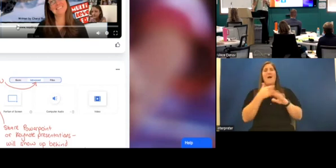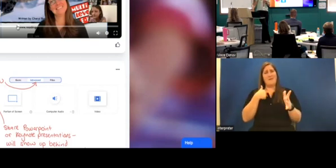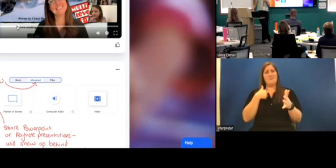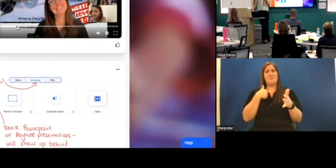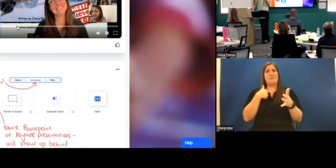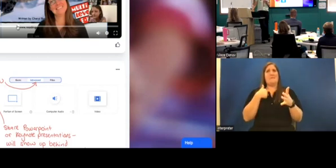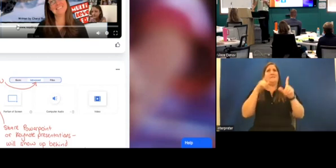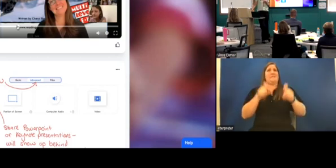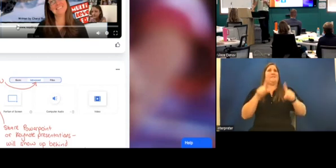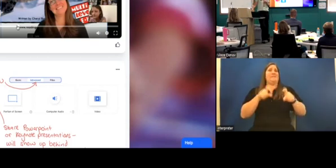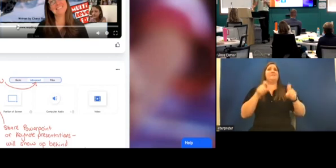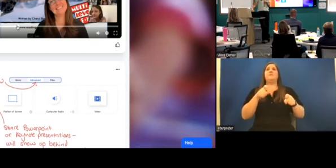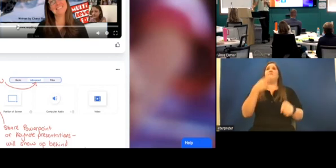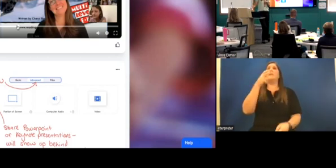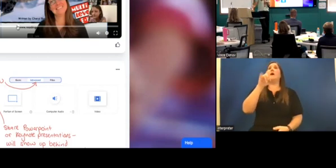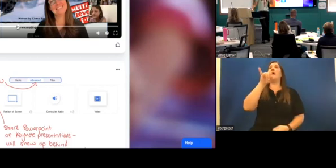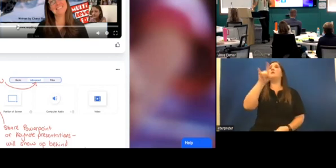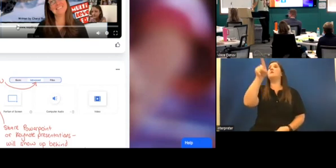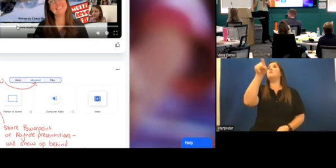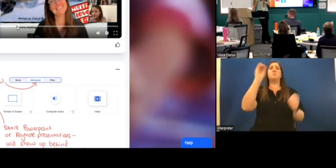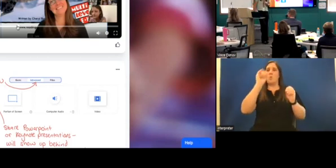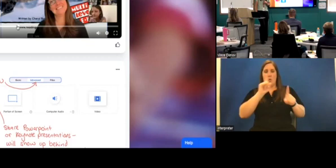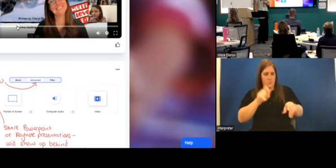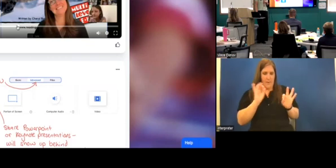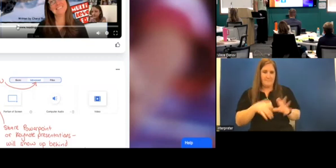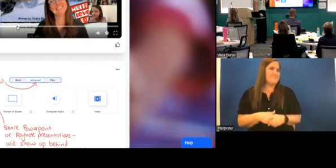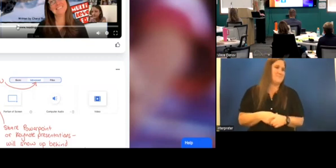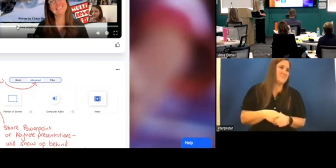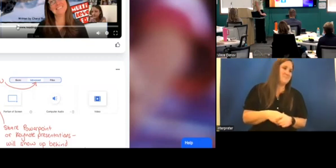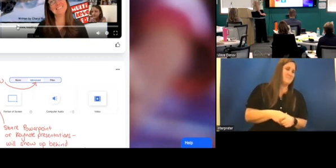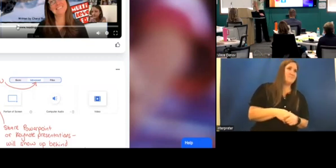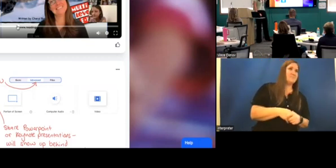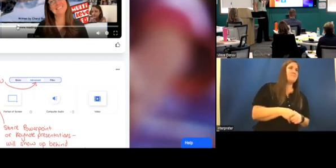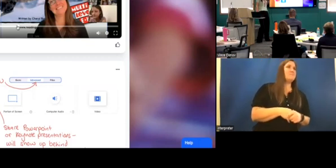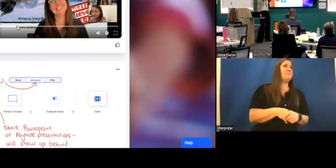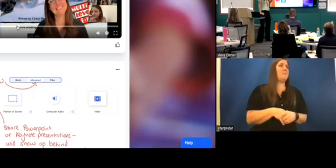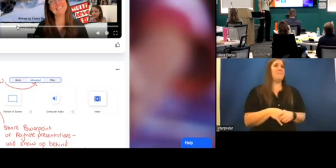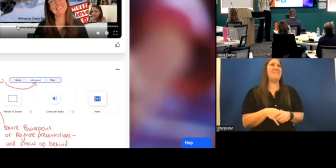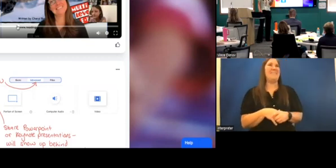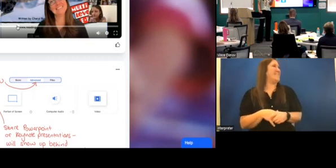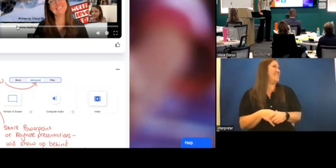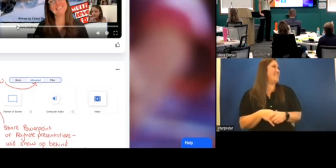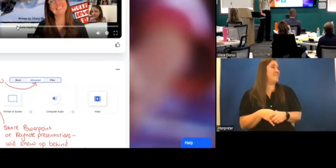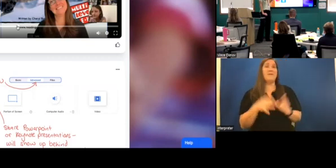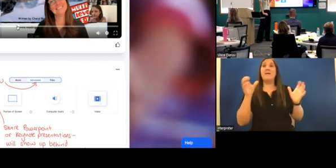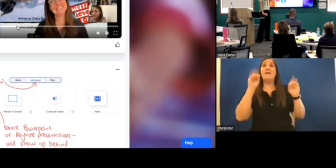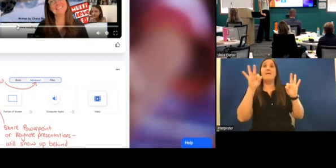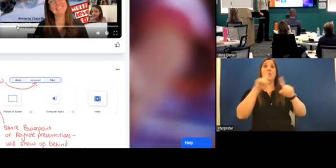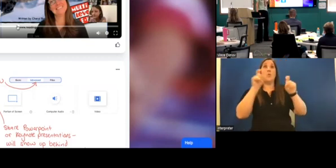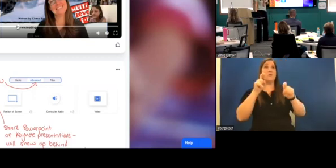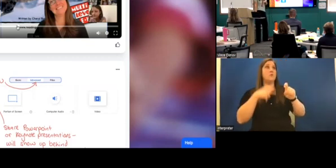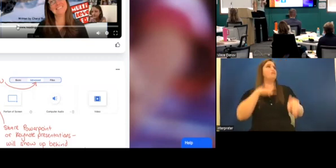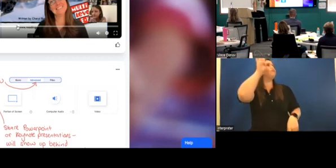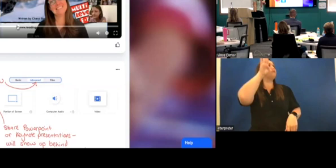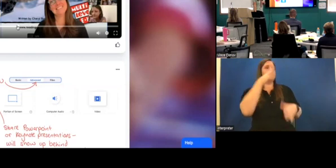trying to figure it out. Heidi, did you have a question? Oh, okay. Okay, so I'll go on if you have questions, interrupt me.